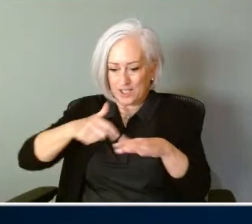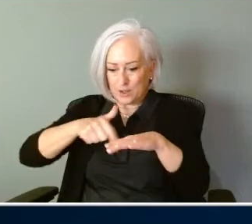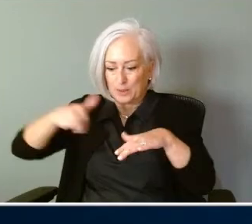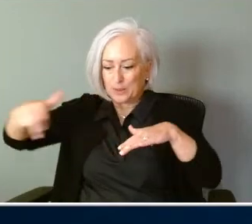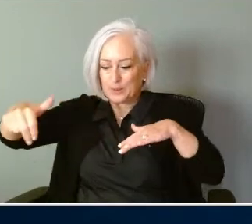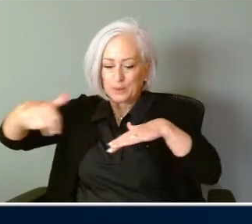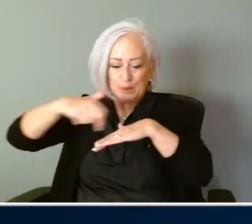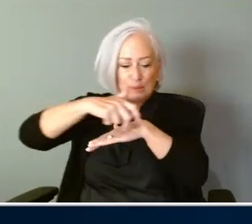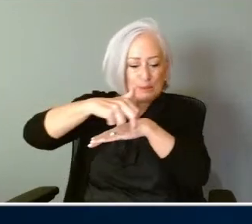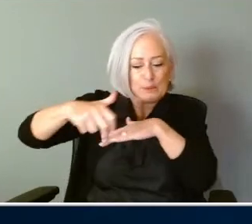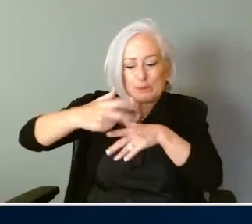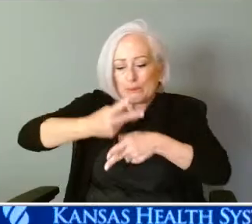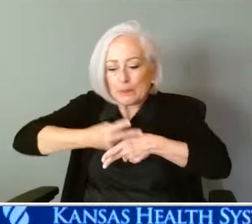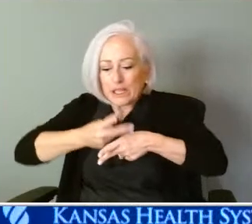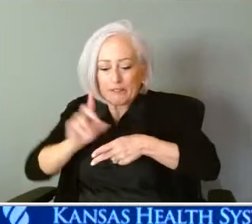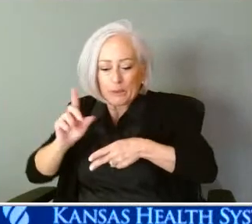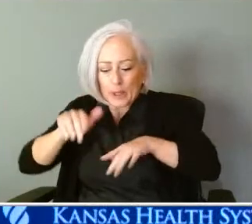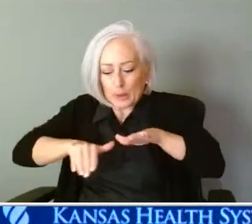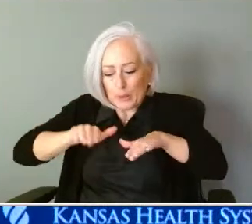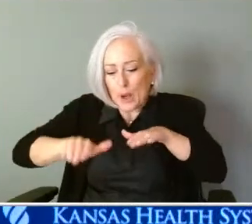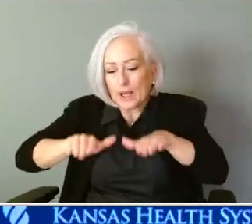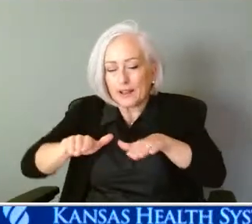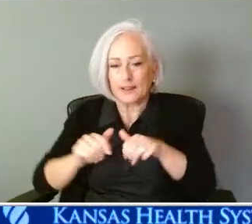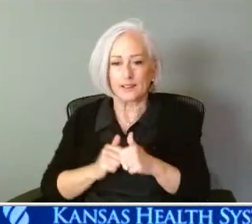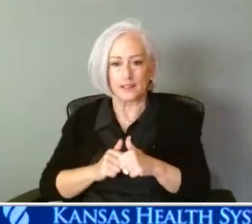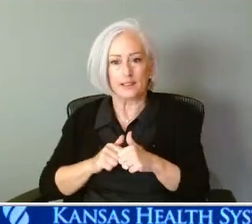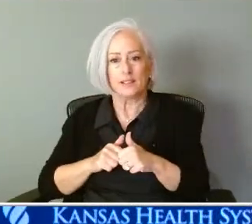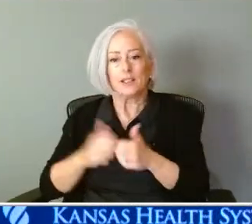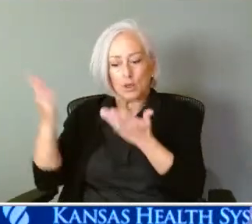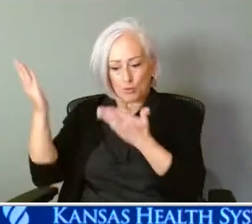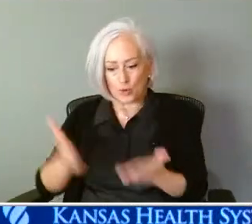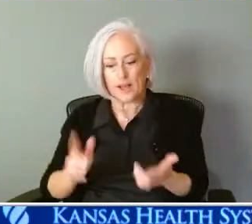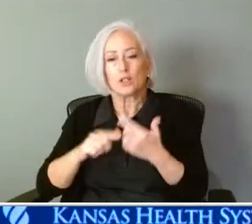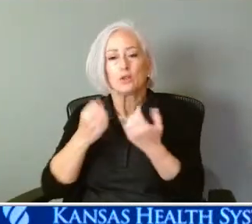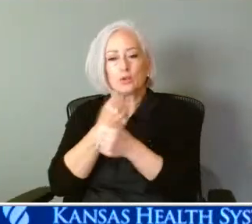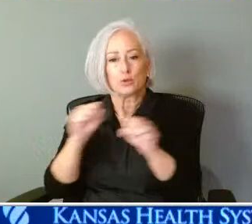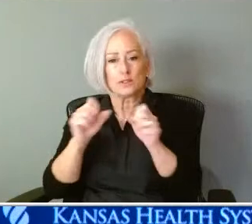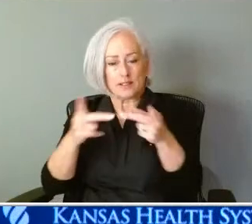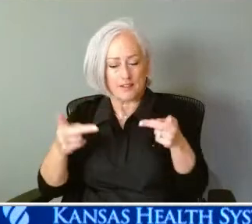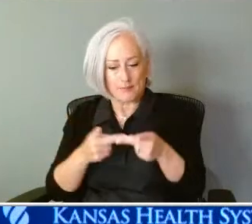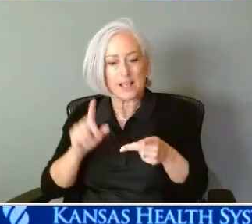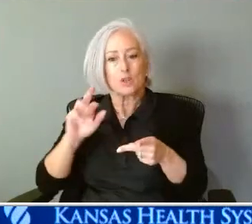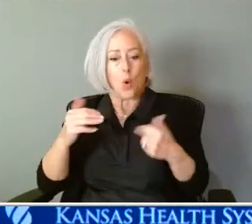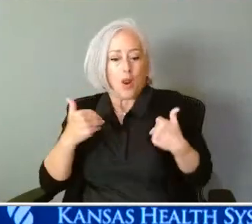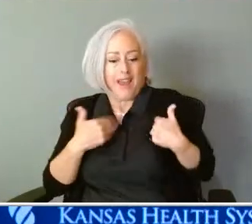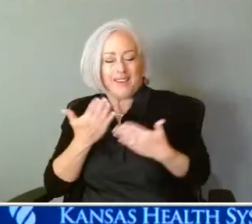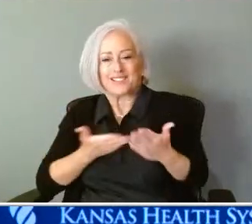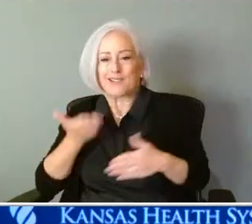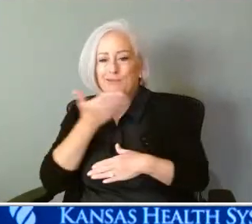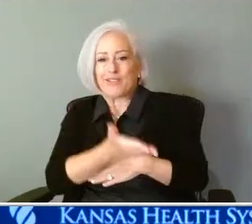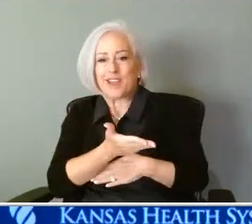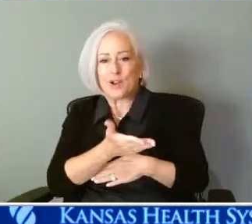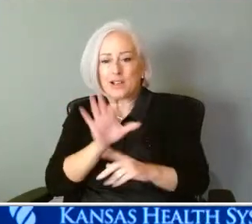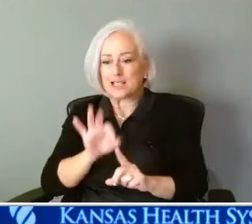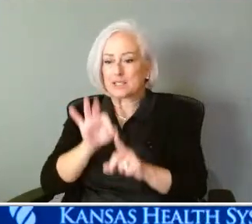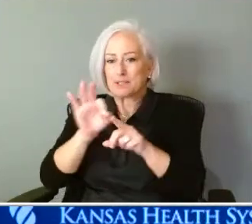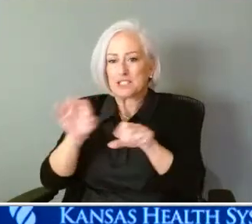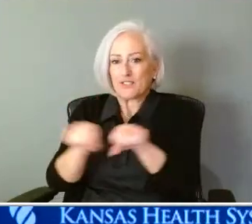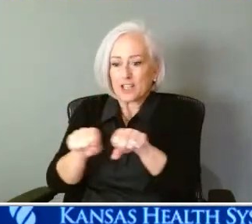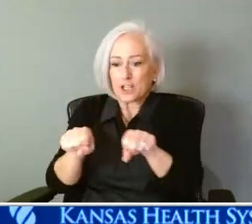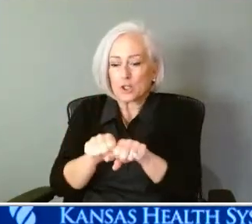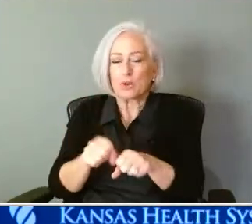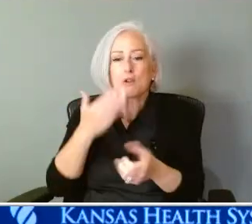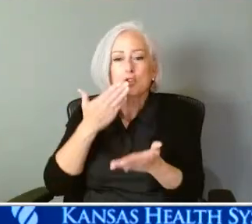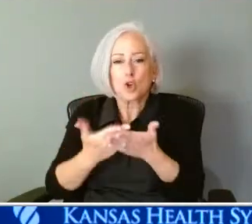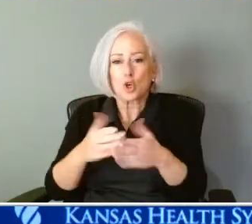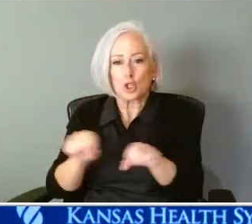issue. Either taking to your safe spot or having already in your safe spot, particularly shoes, good closed-toed shoes. If you